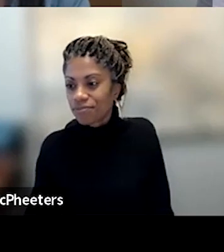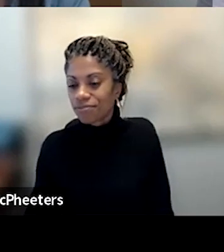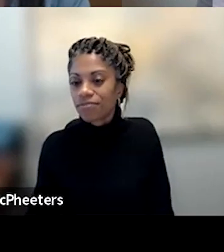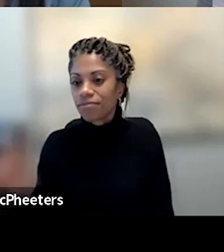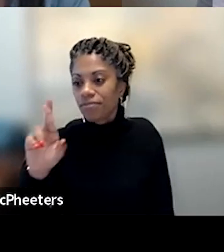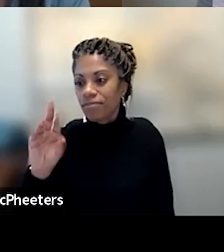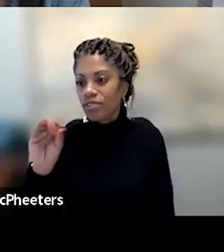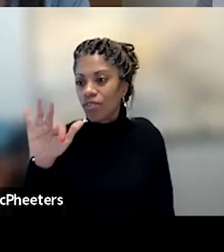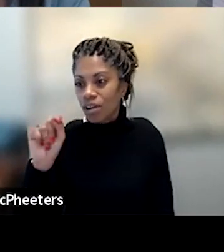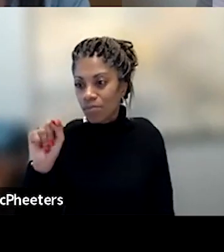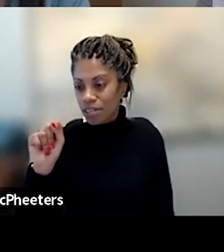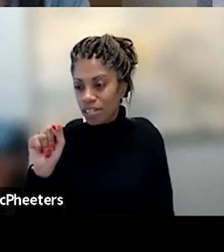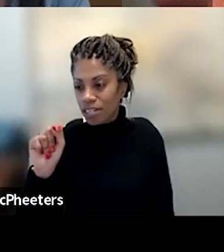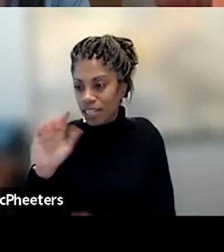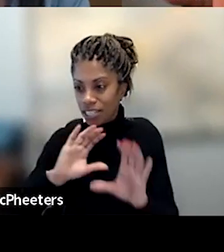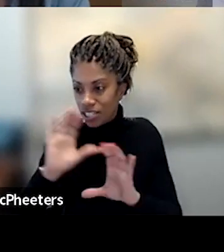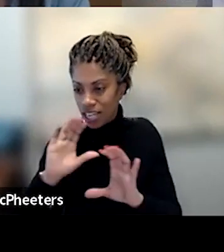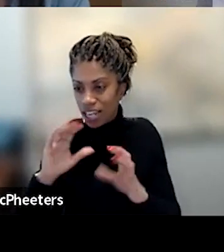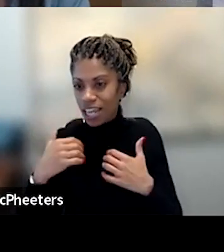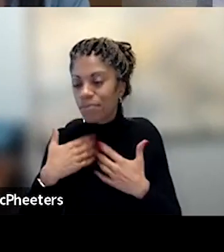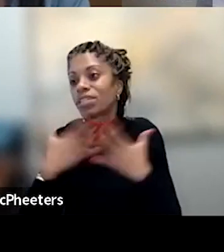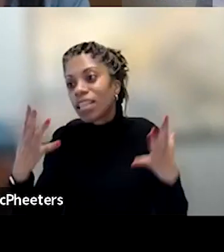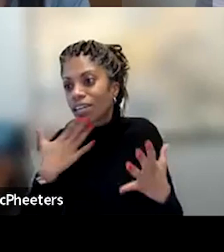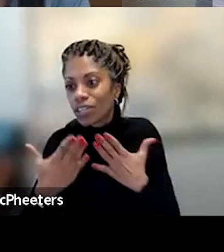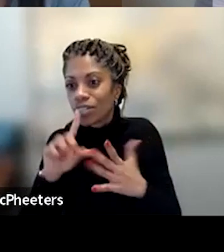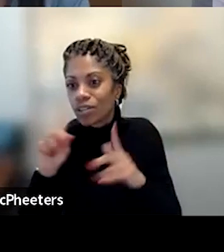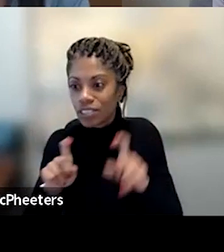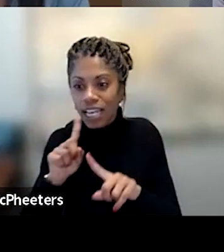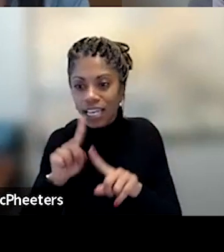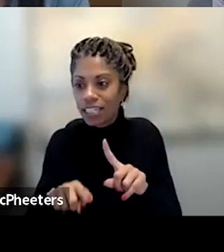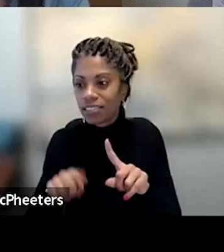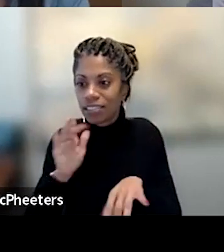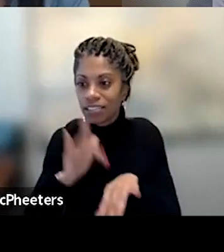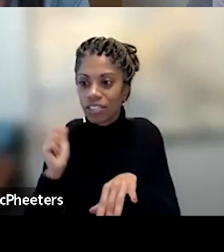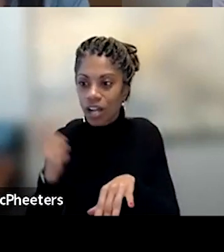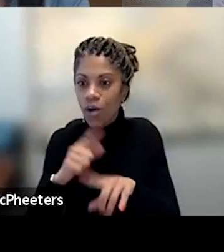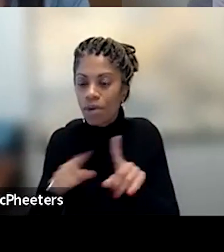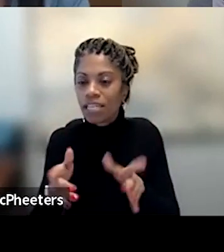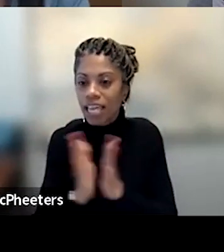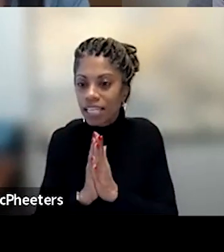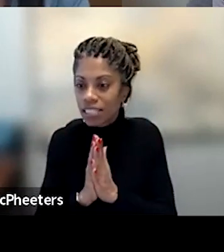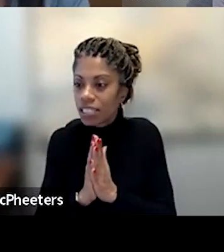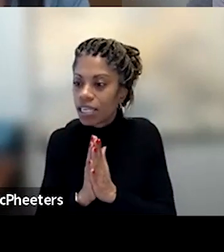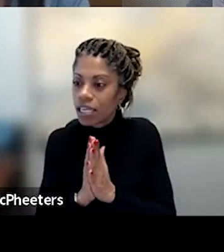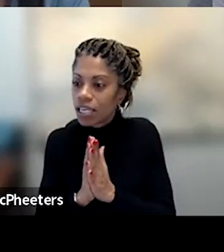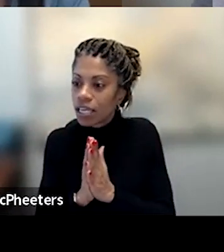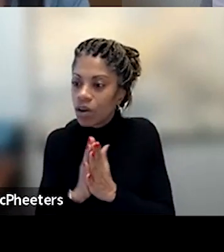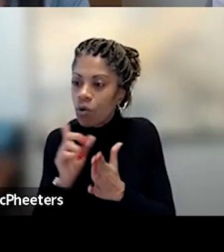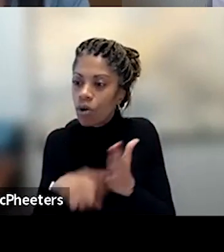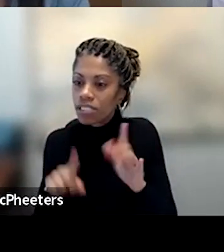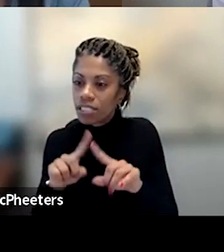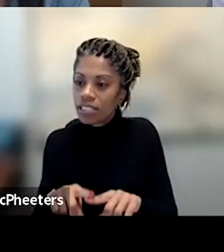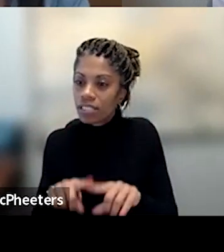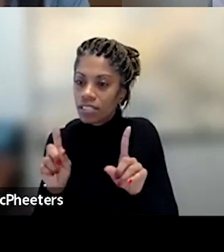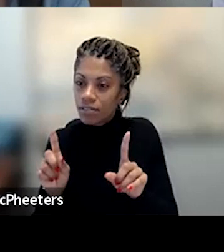good question I want to bring into the space. There's lots of good questions. I'm not going to be able to get to all of them, but he's asking what's the difference between people